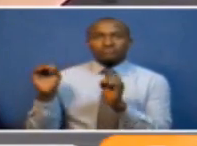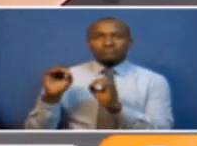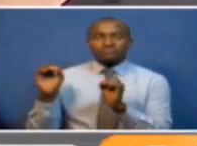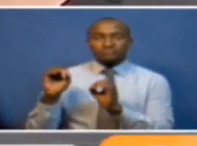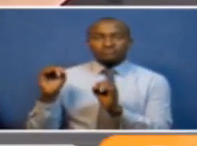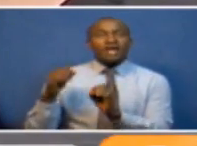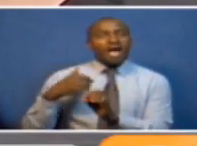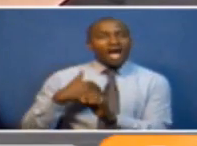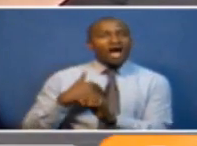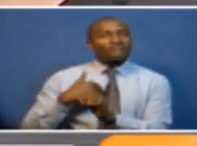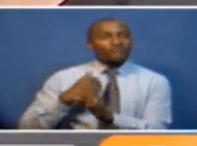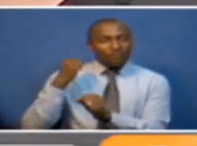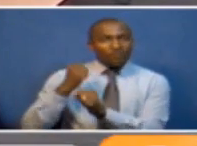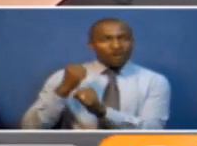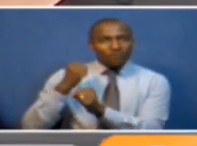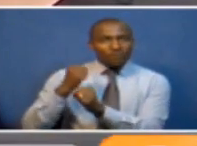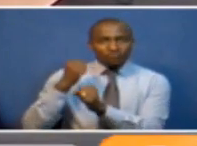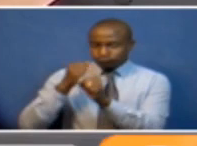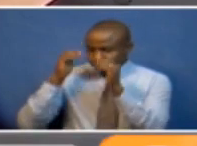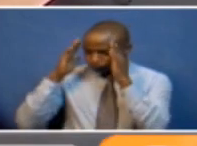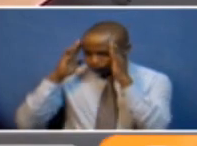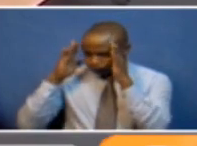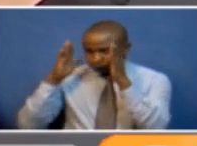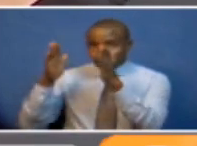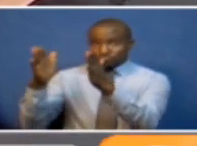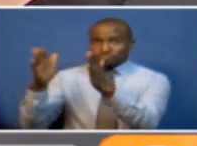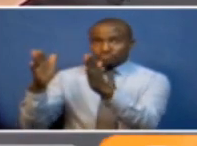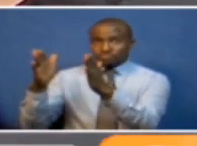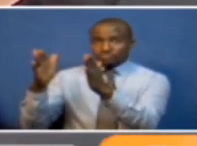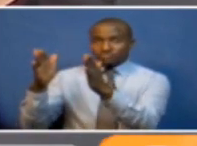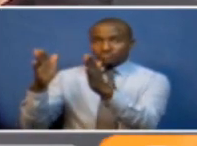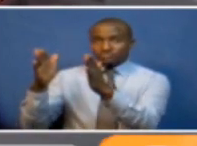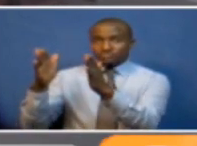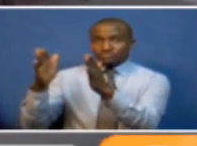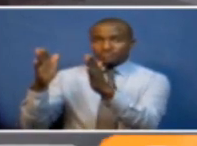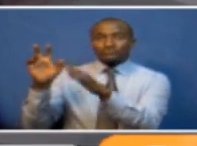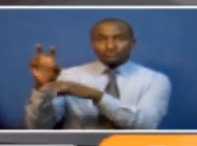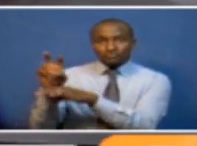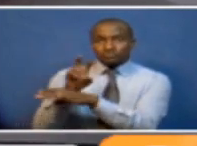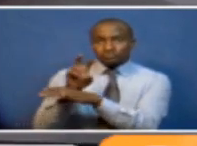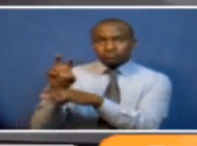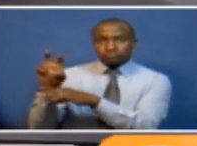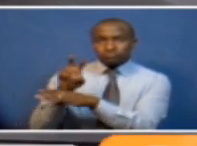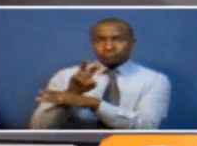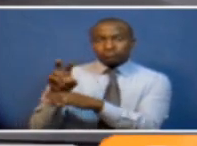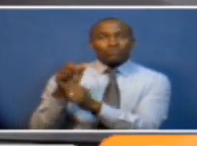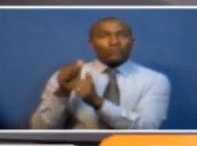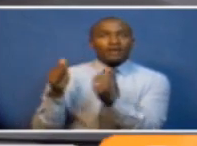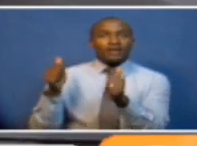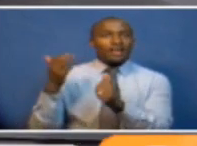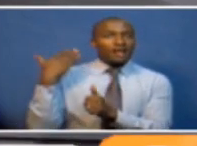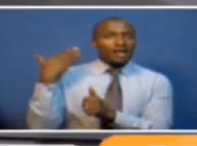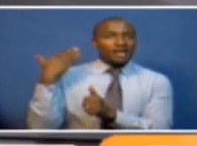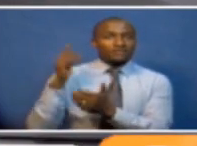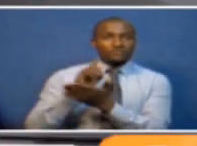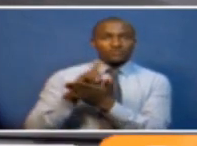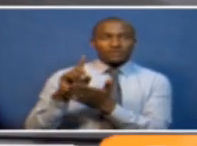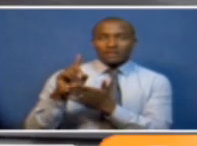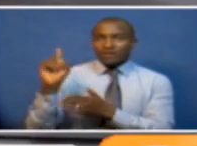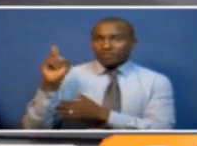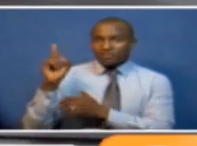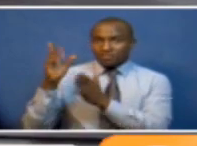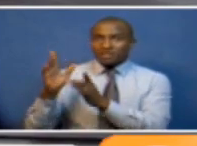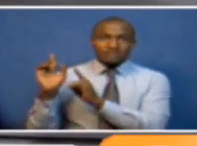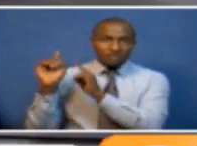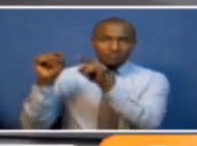much concentration of supervision. Last week, the minister was on the line. This